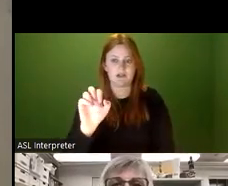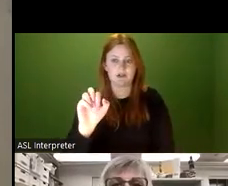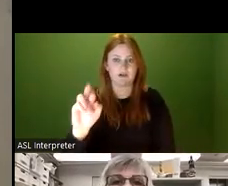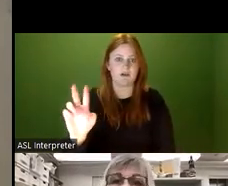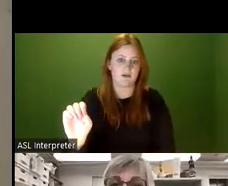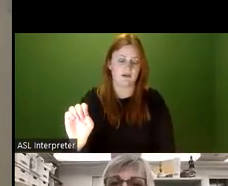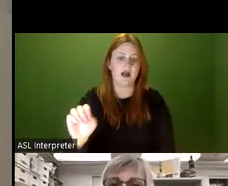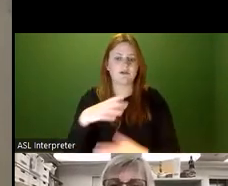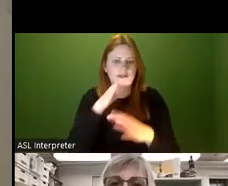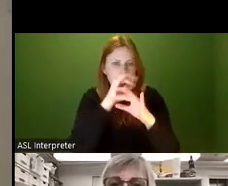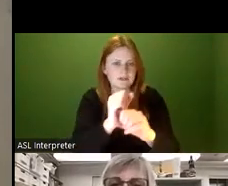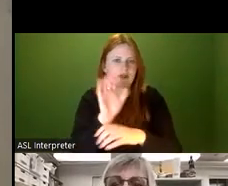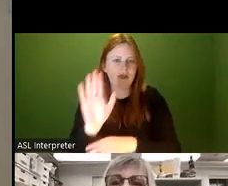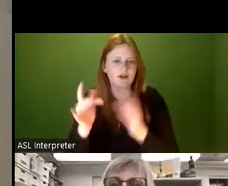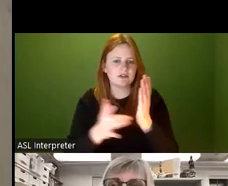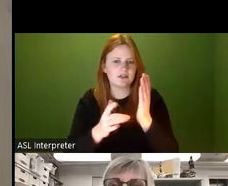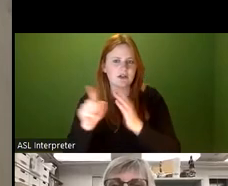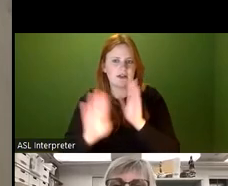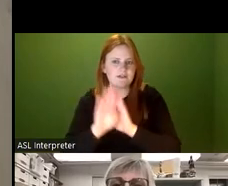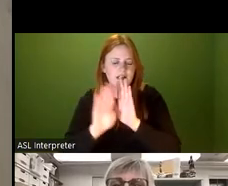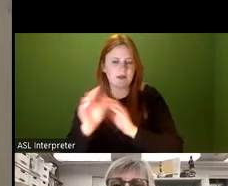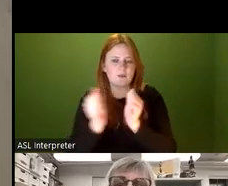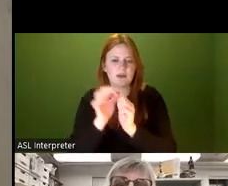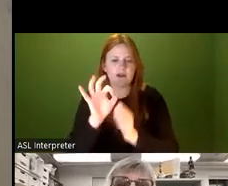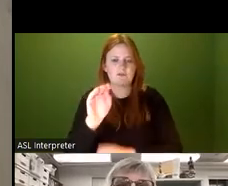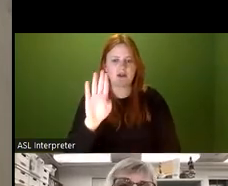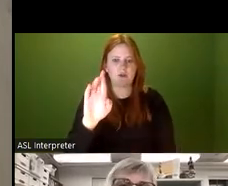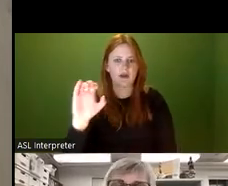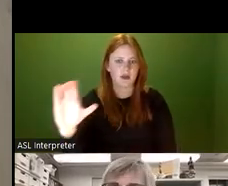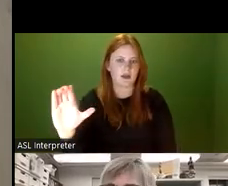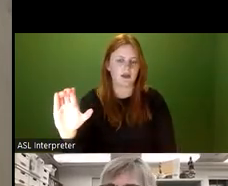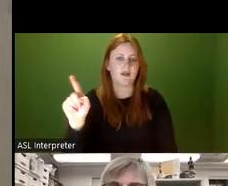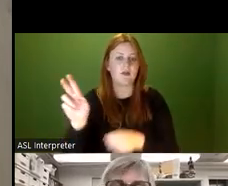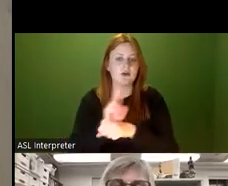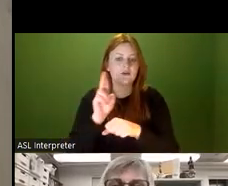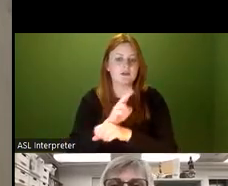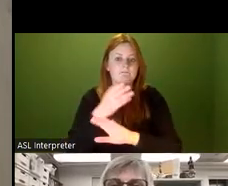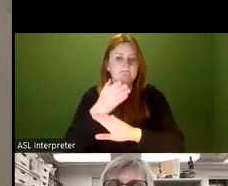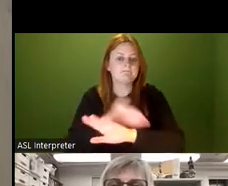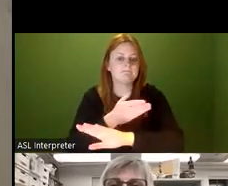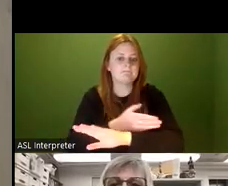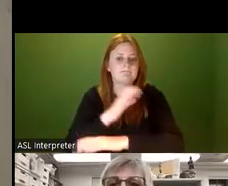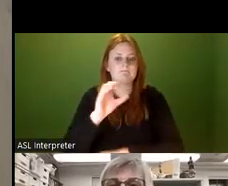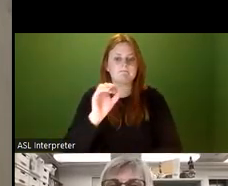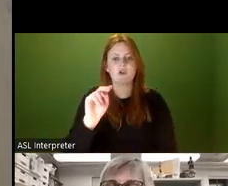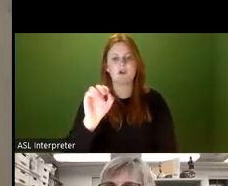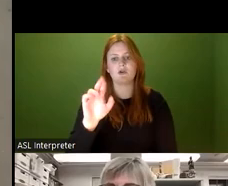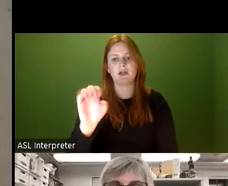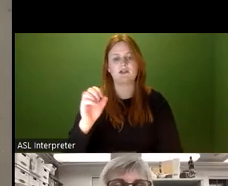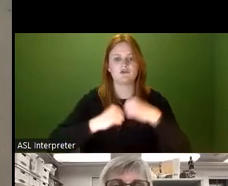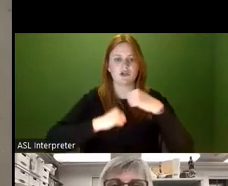fabric formwork that they had developed, and they were using it for creating concrete structures, but I wanted to try it